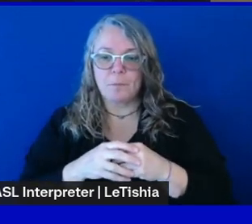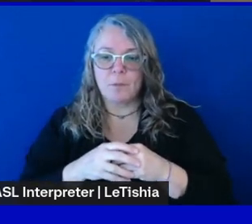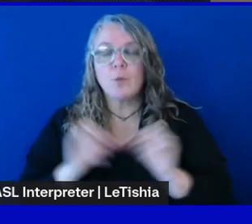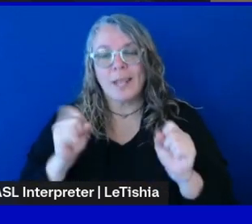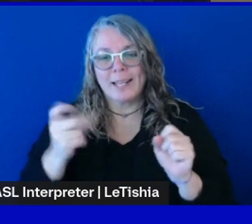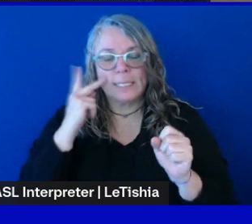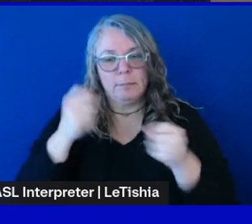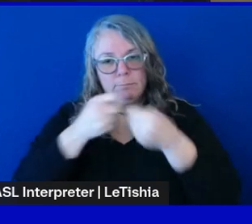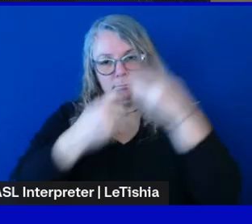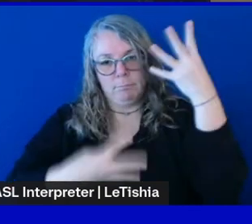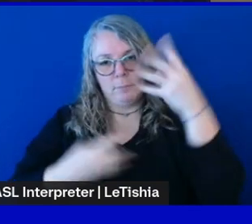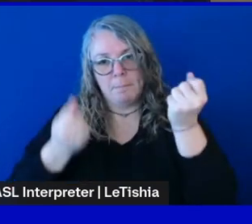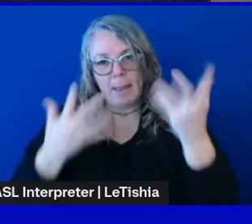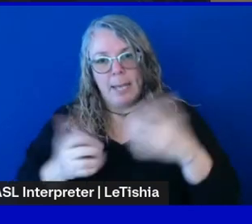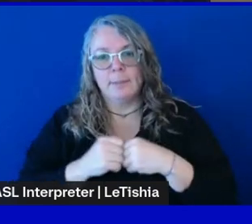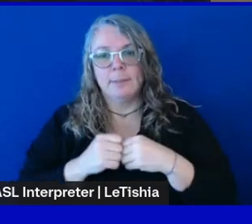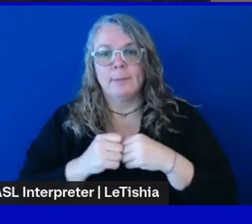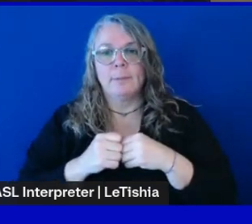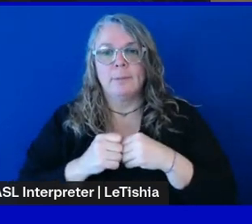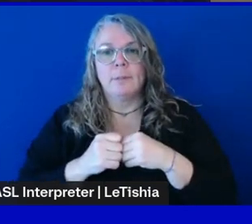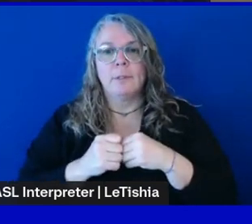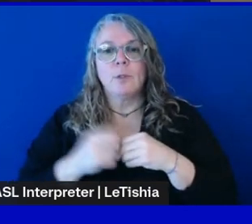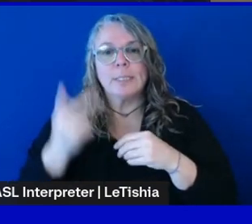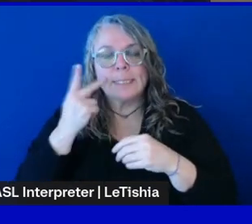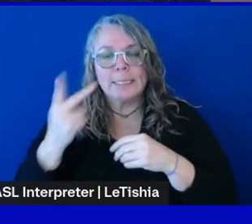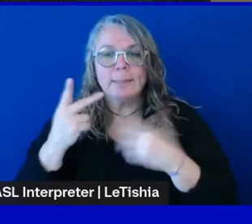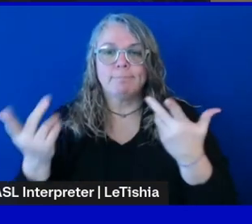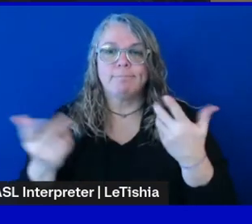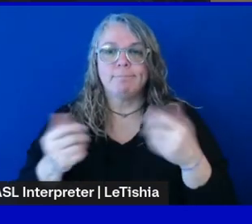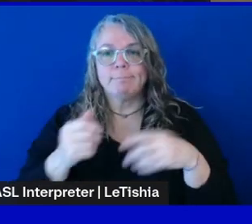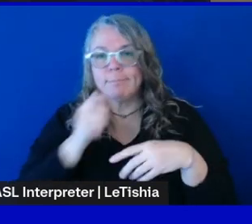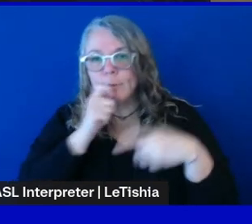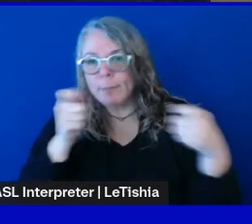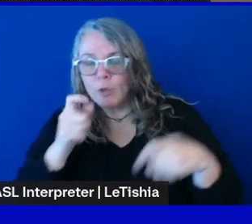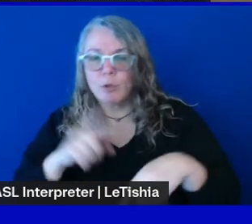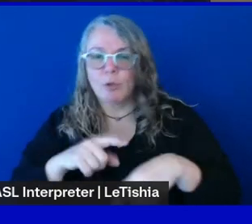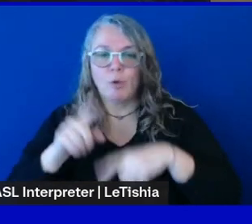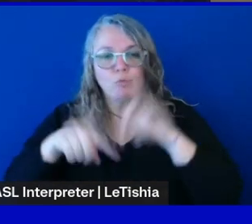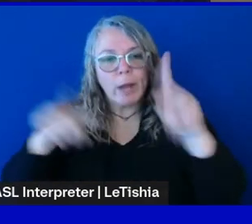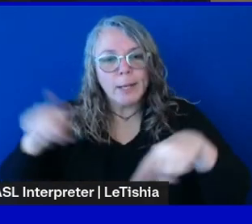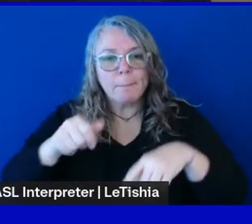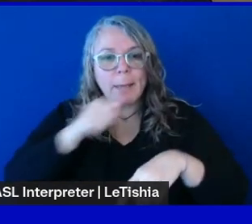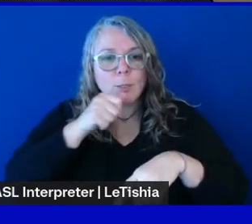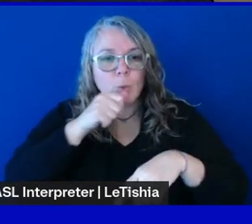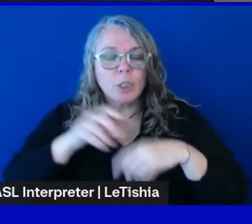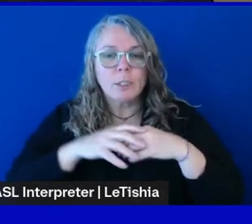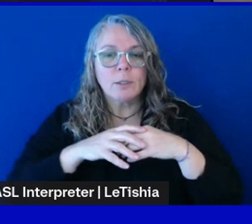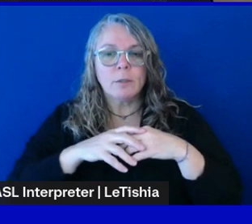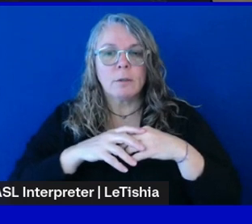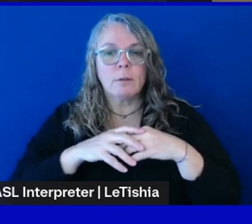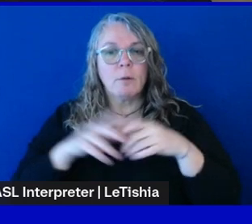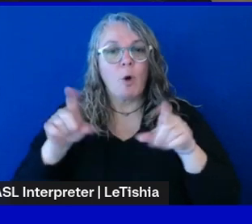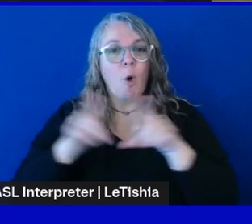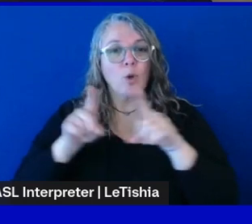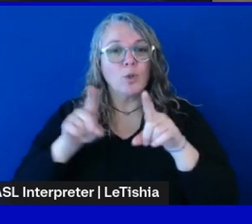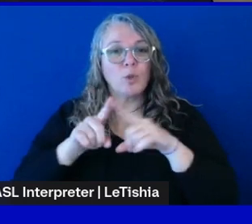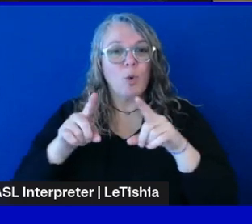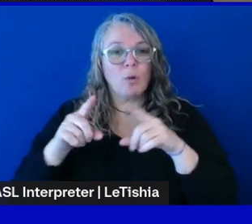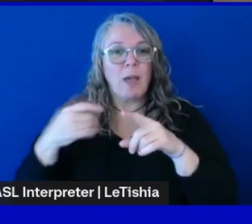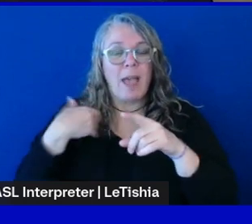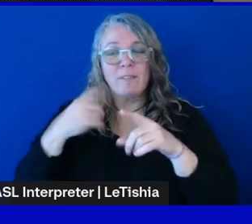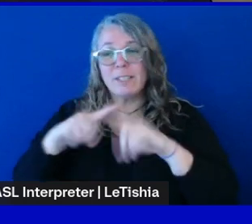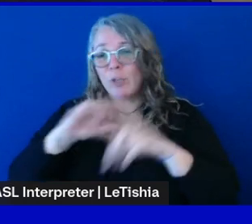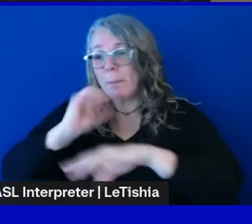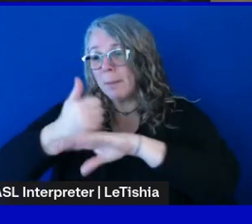quite a few of them, such as secrets management, random password, cluster auth, cognito identity, and so on. And there are also implementations in other providers, such